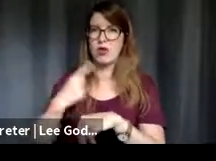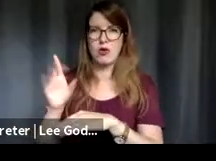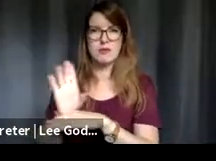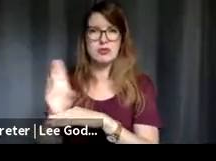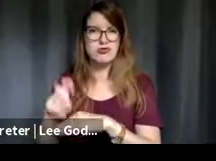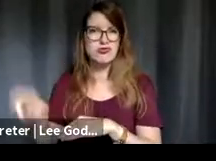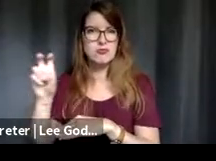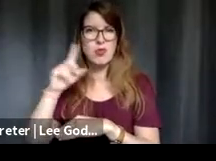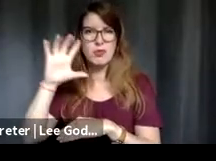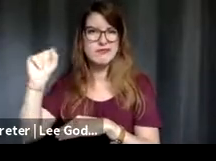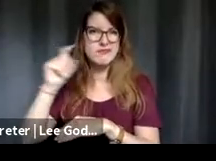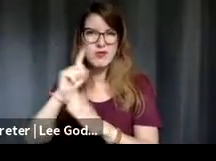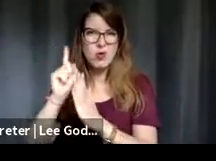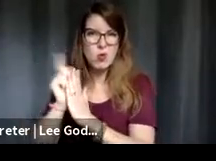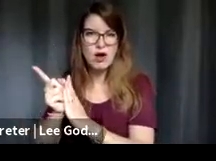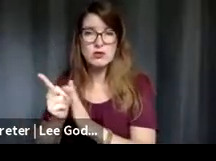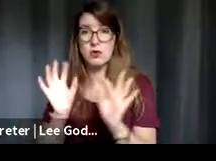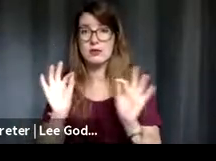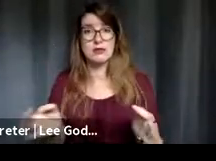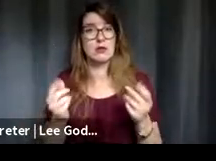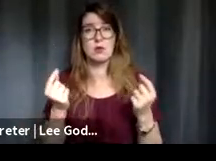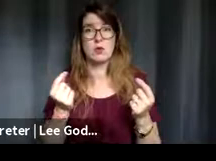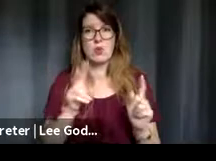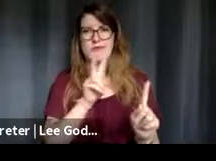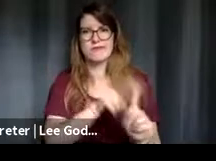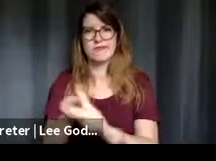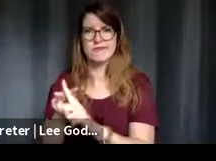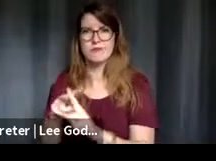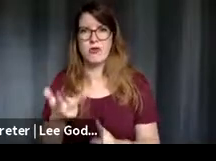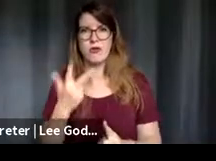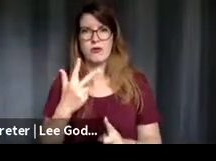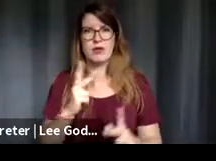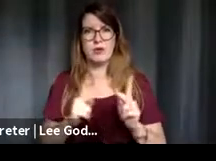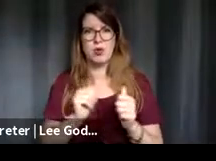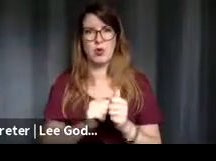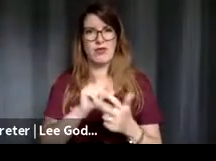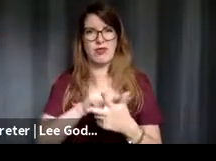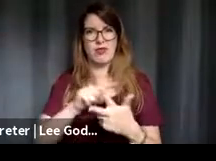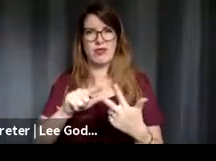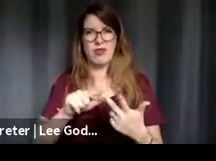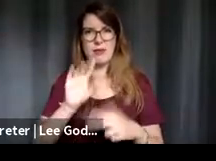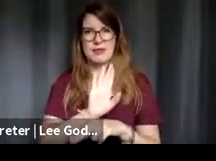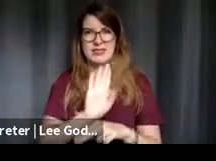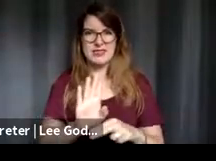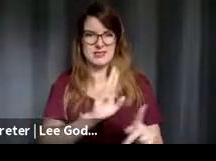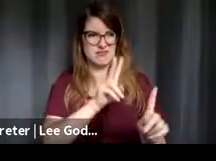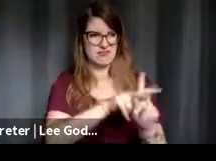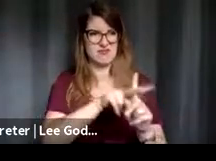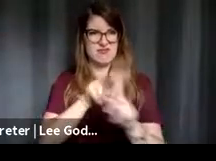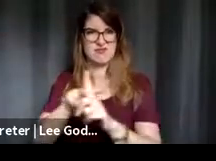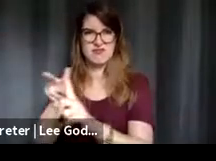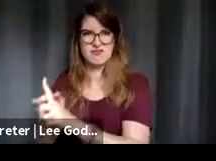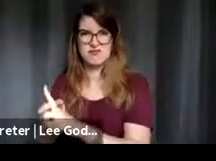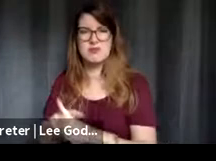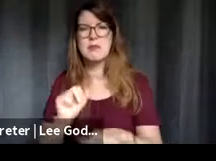quite a while. And so I decide to entrust three people with my various businesses. I give them the businesses